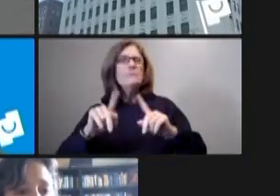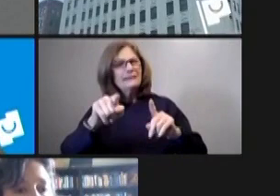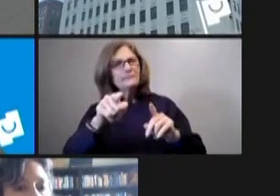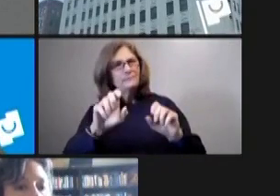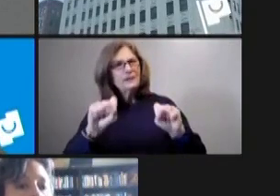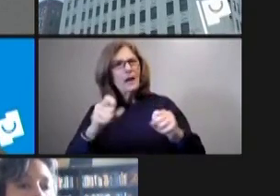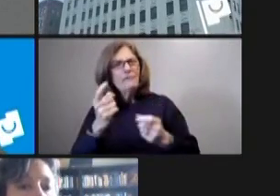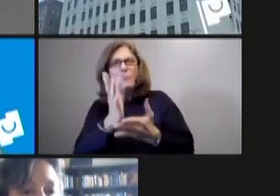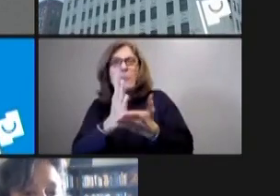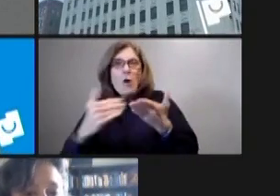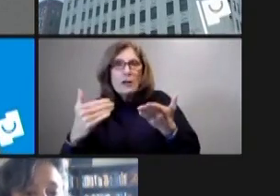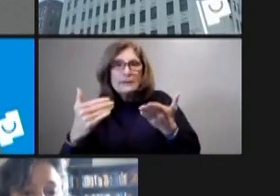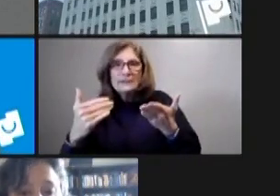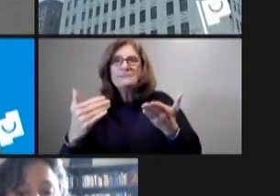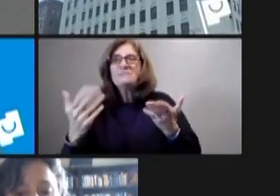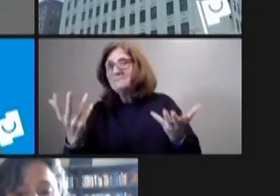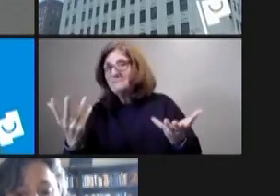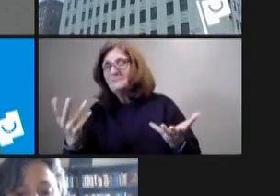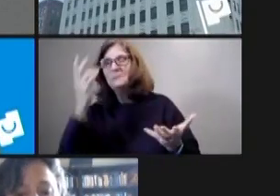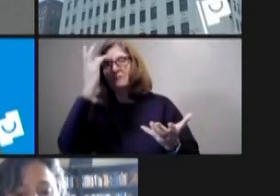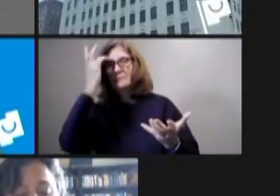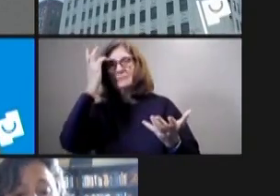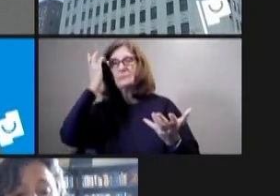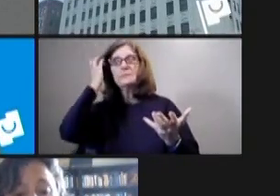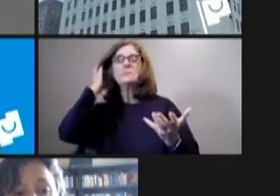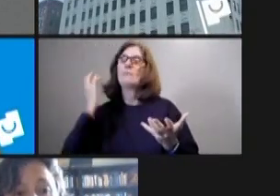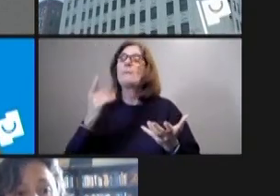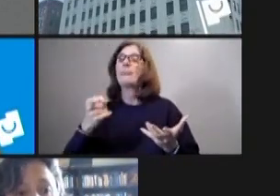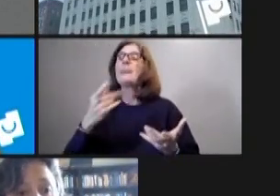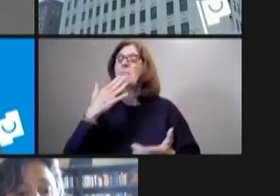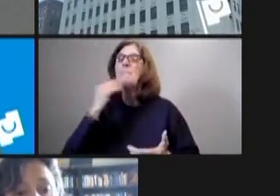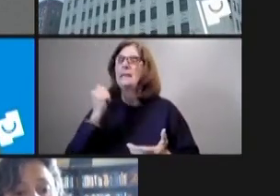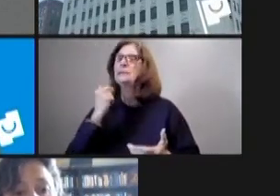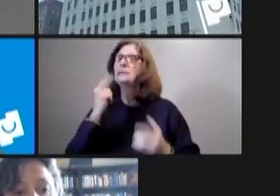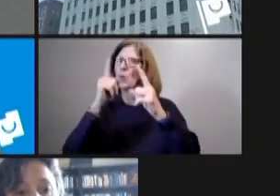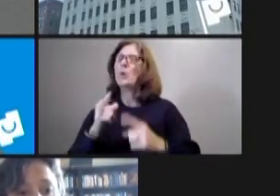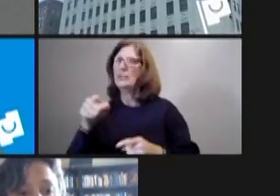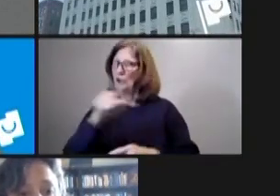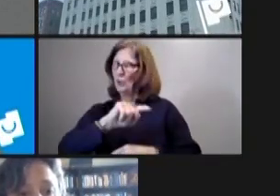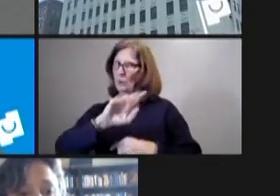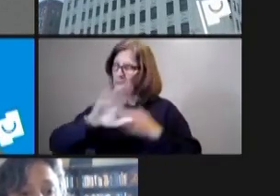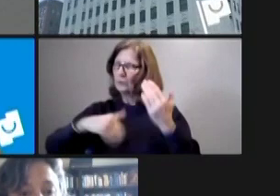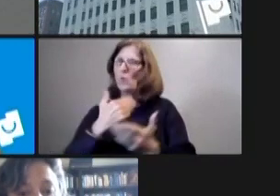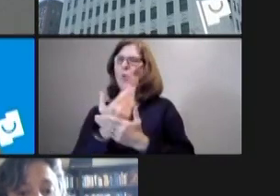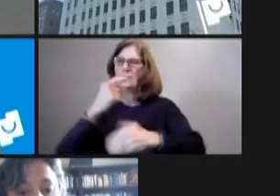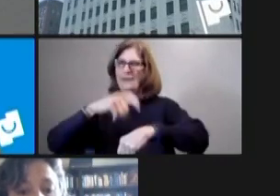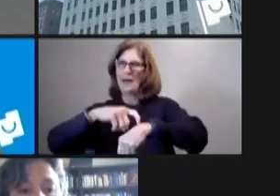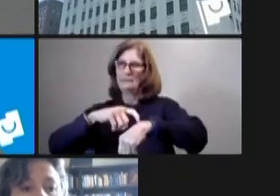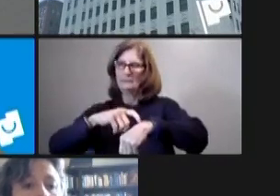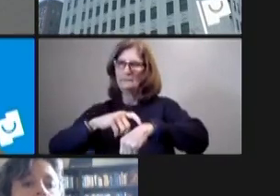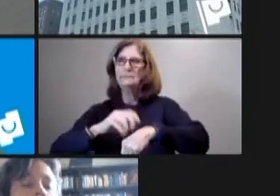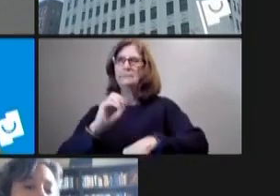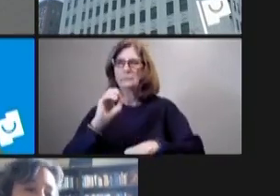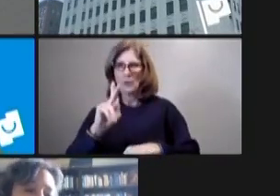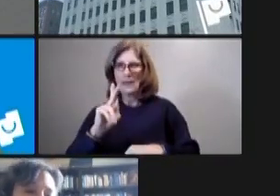of it. Although, again, ideally, it would be the entire duration. So from that retreat, we're hoping to be able to